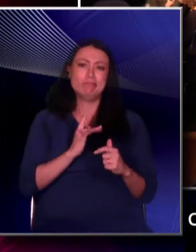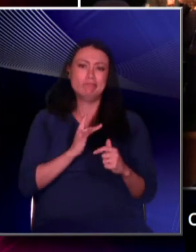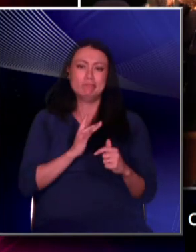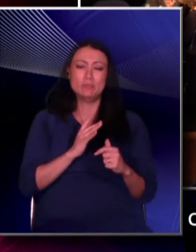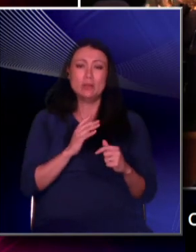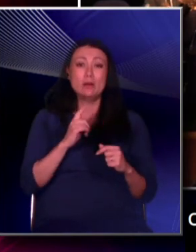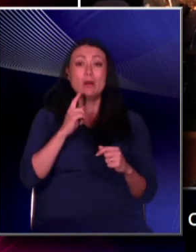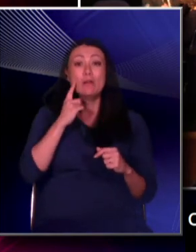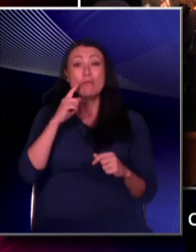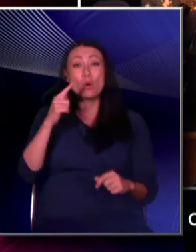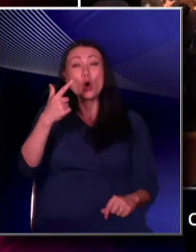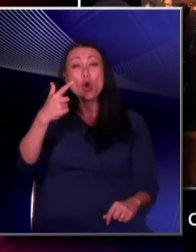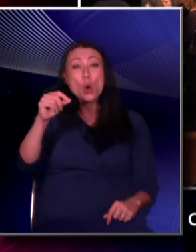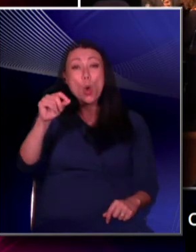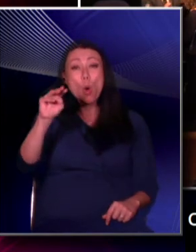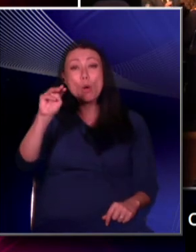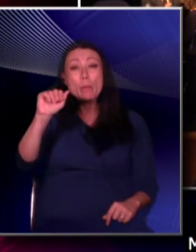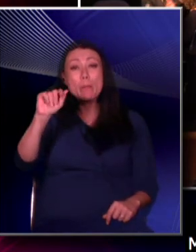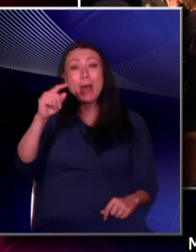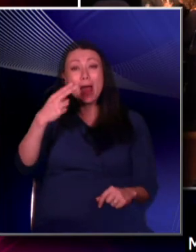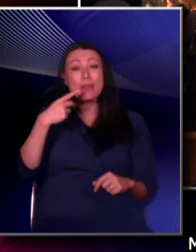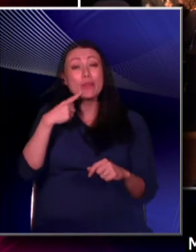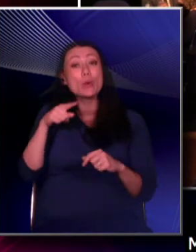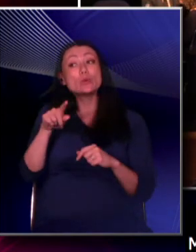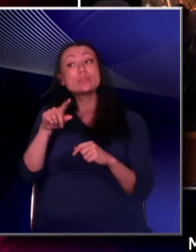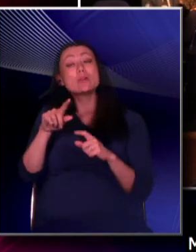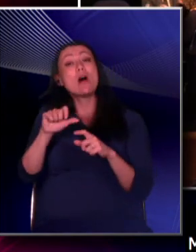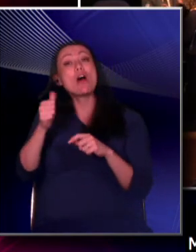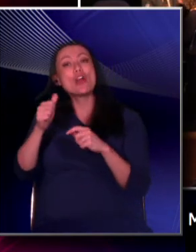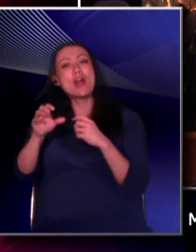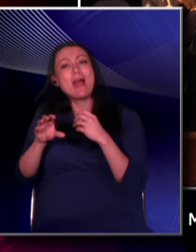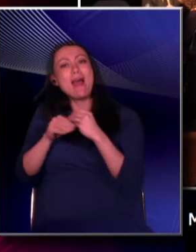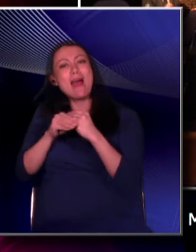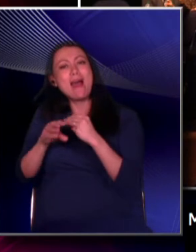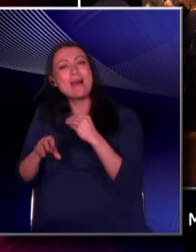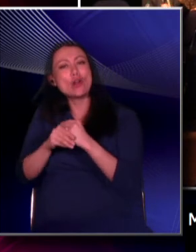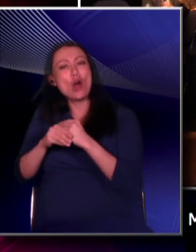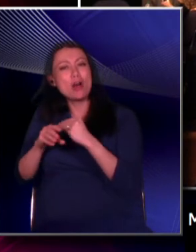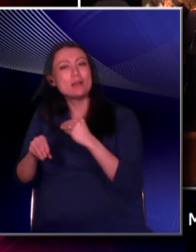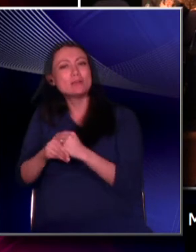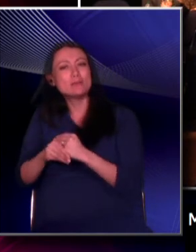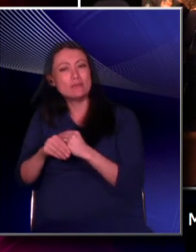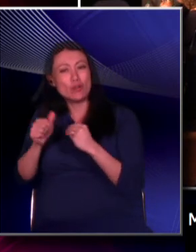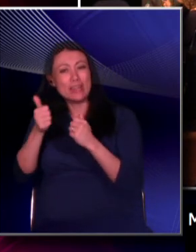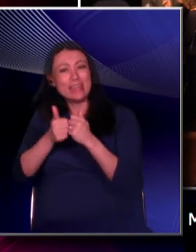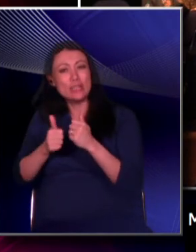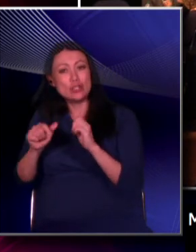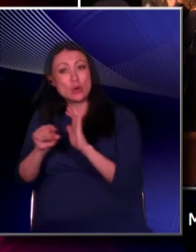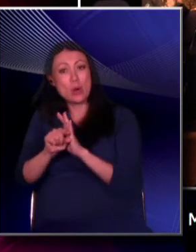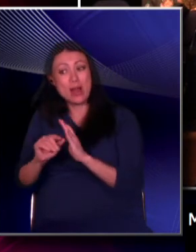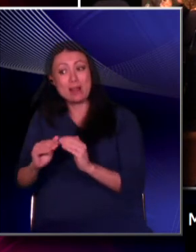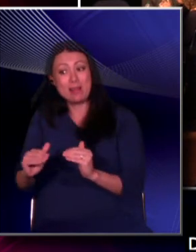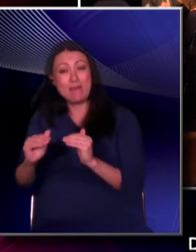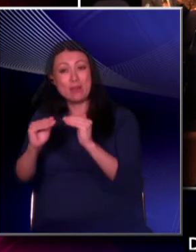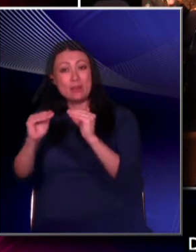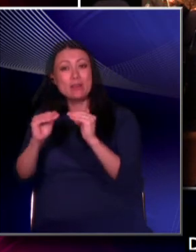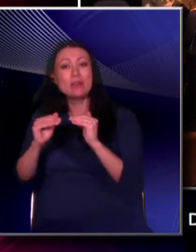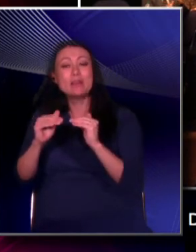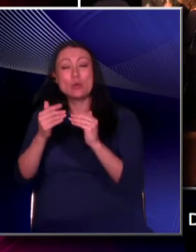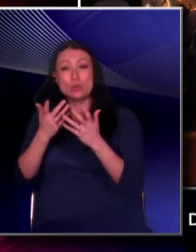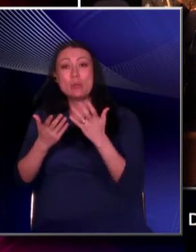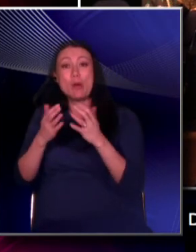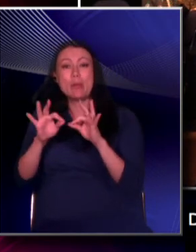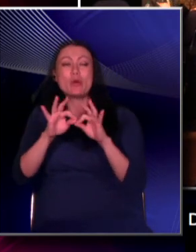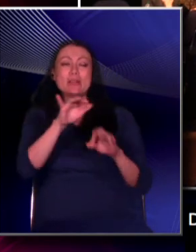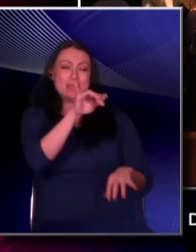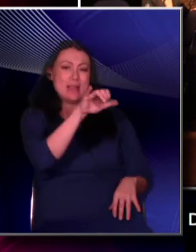regard to the Go Math, are we getting the add-on pieces, the differentiation kits that go with each grade level? Because those are Yes. probably really important.